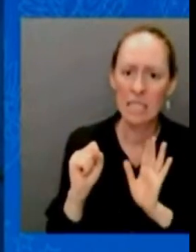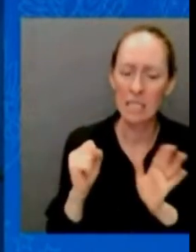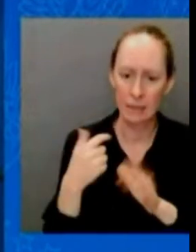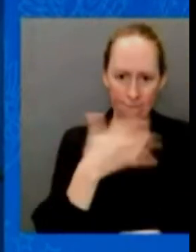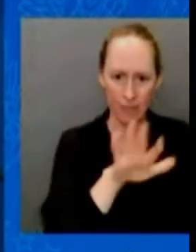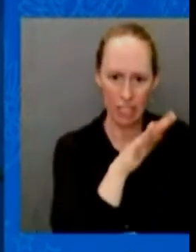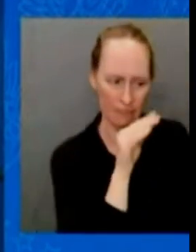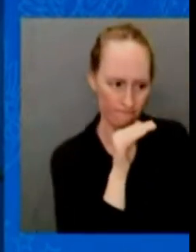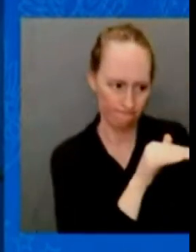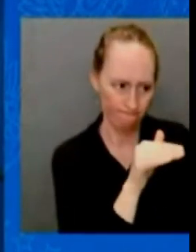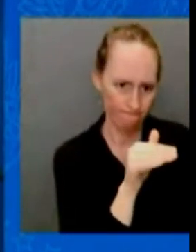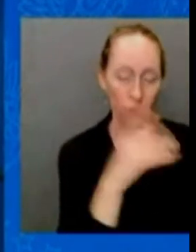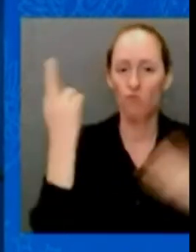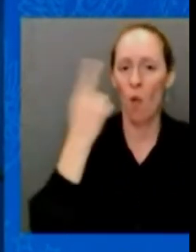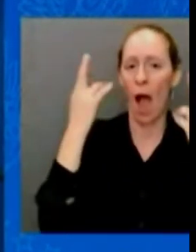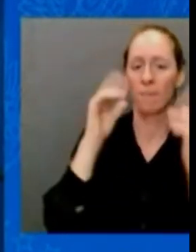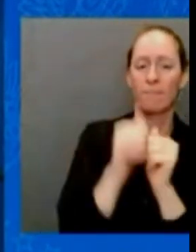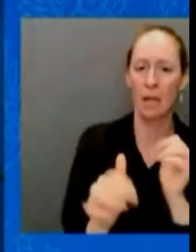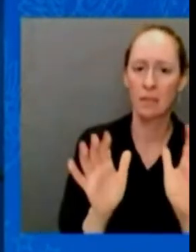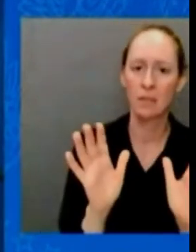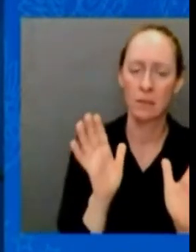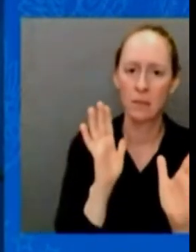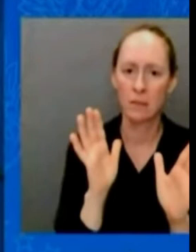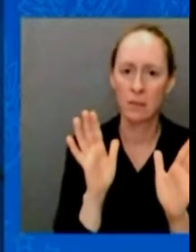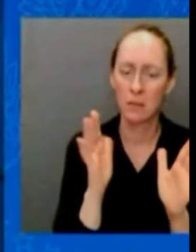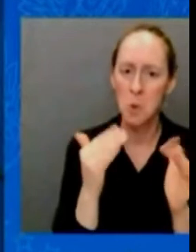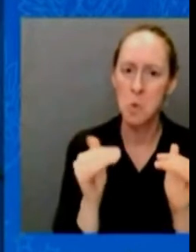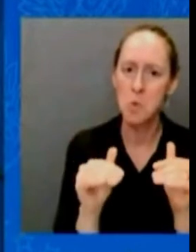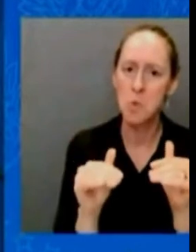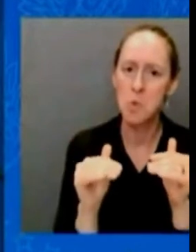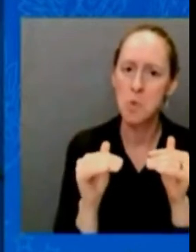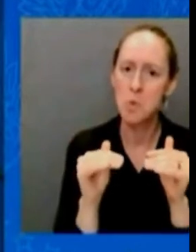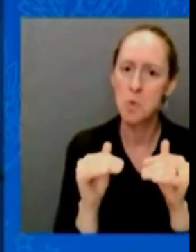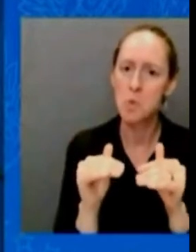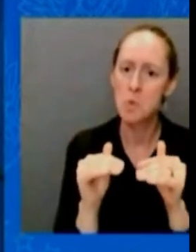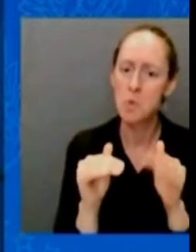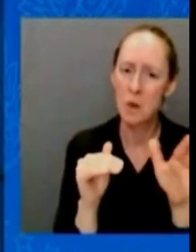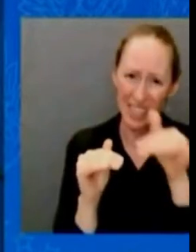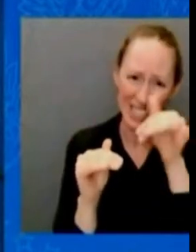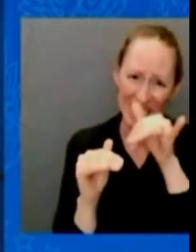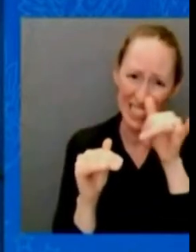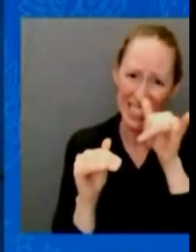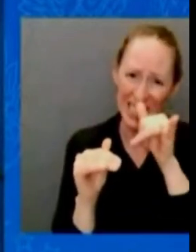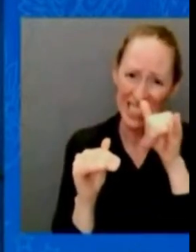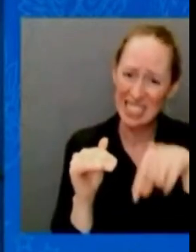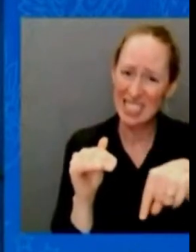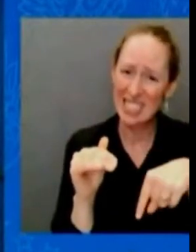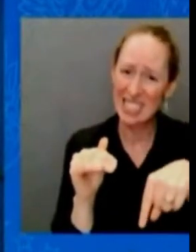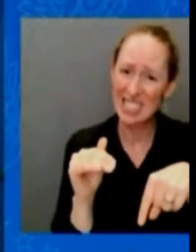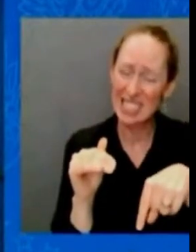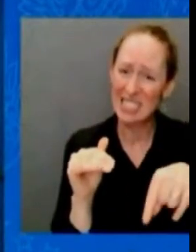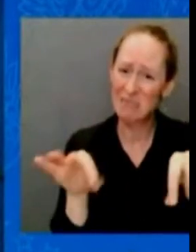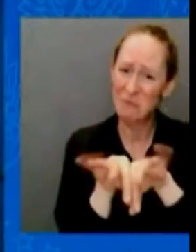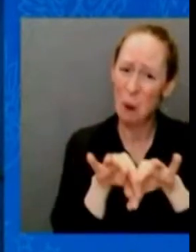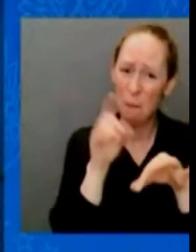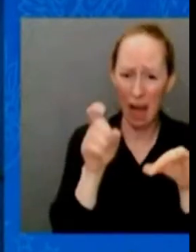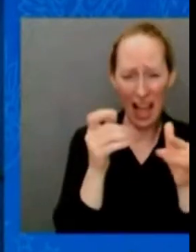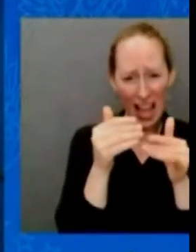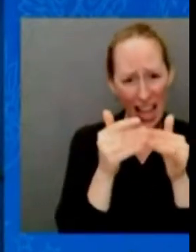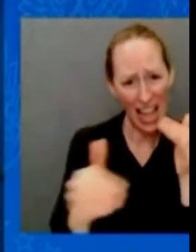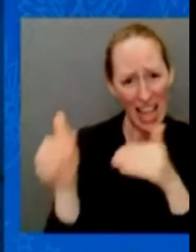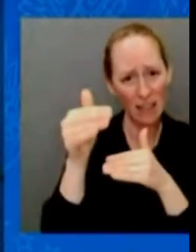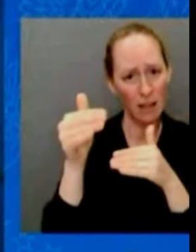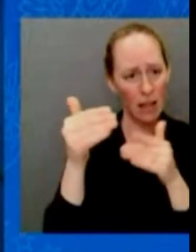not underestimate how important it is to be at the forefront of semiconductors, of AI, of quantum, and supercomputing. And